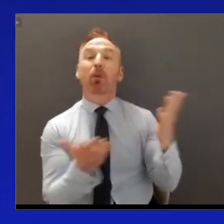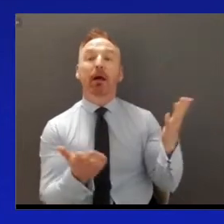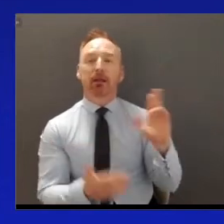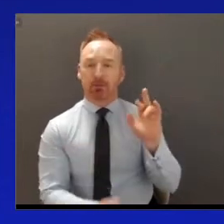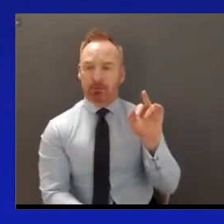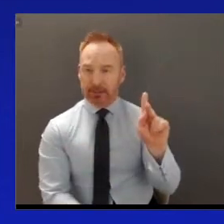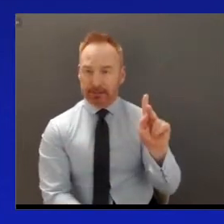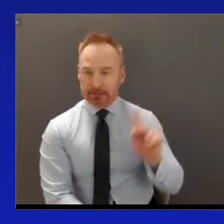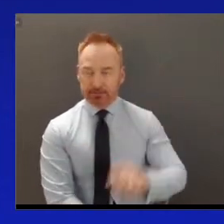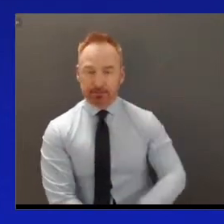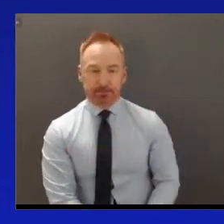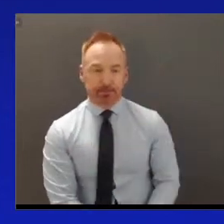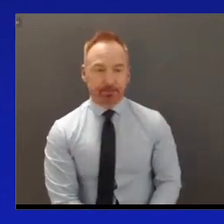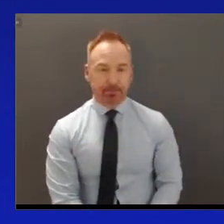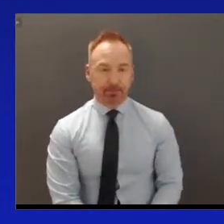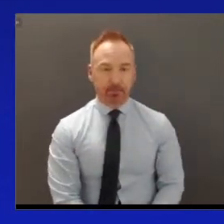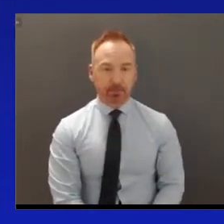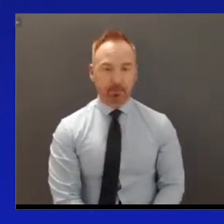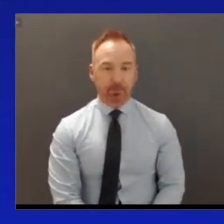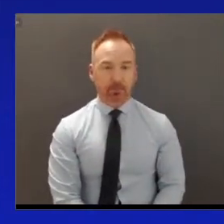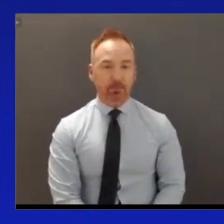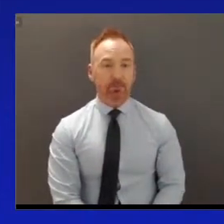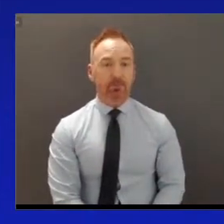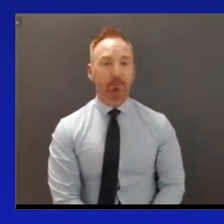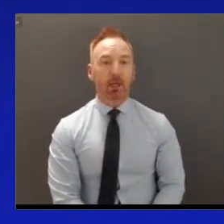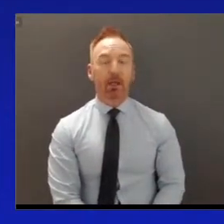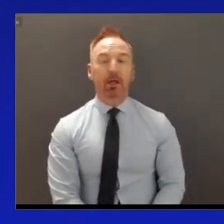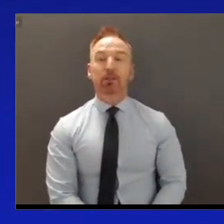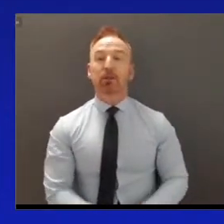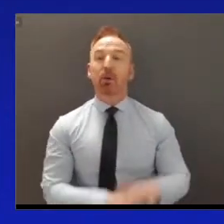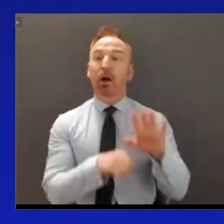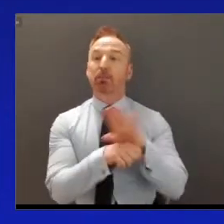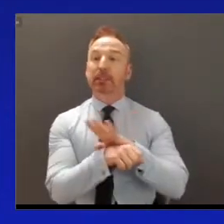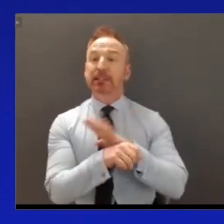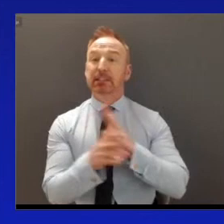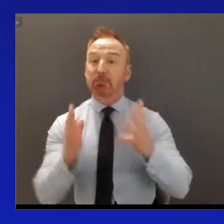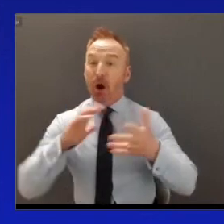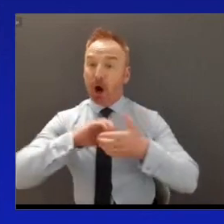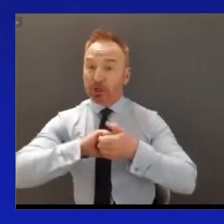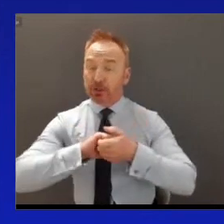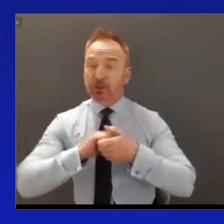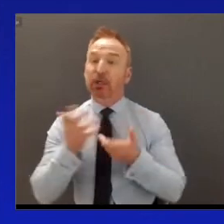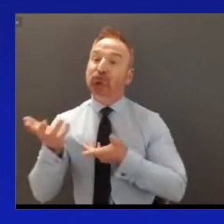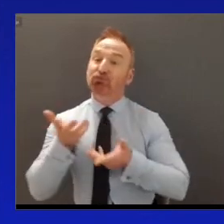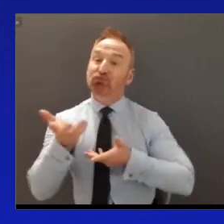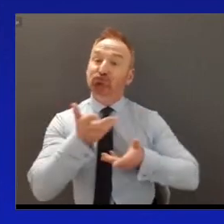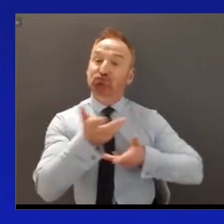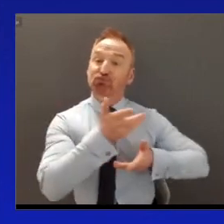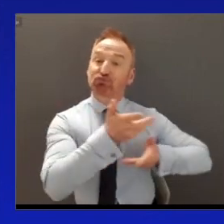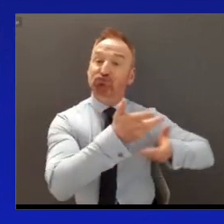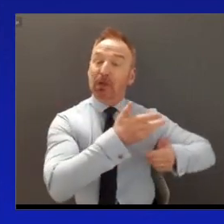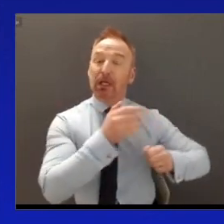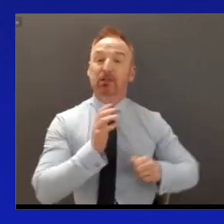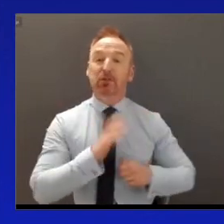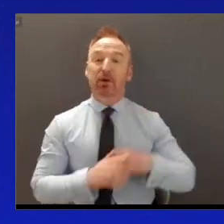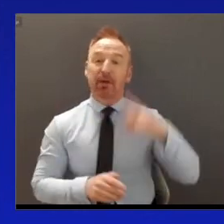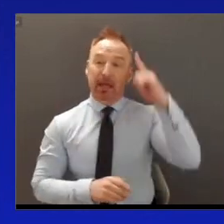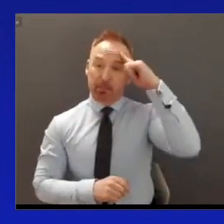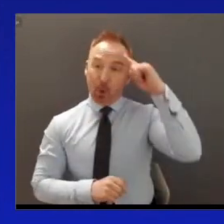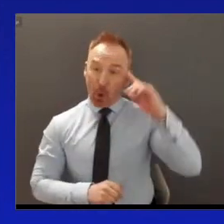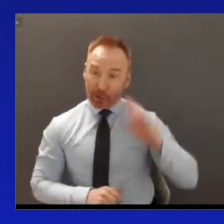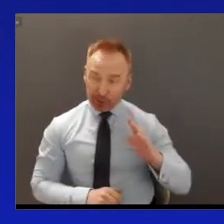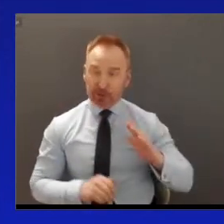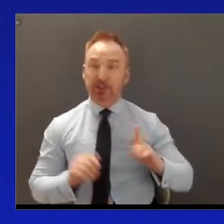So we continue to work with our business partners to spread that work through different employer networks as well.